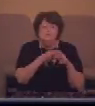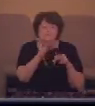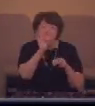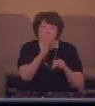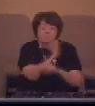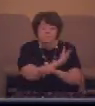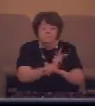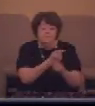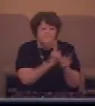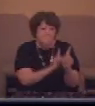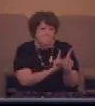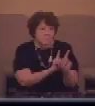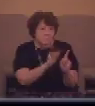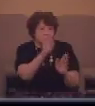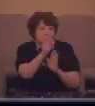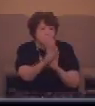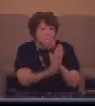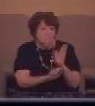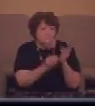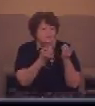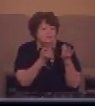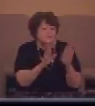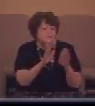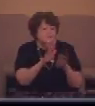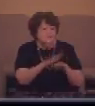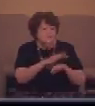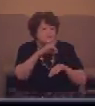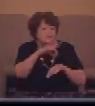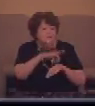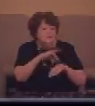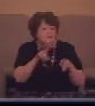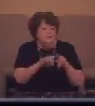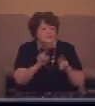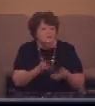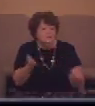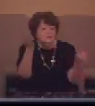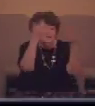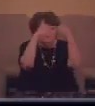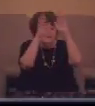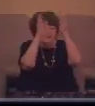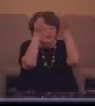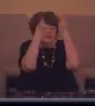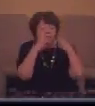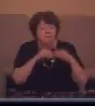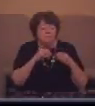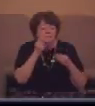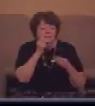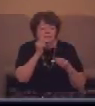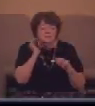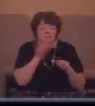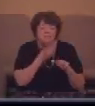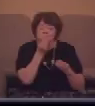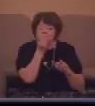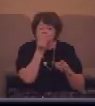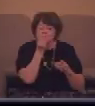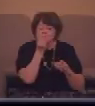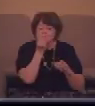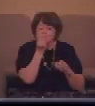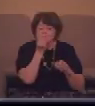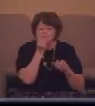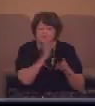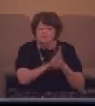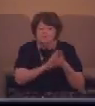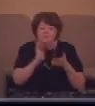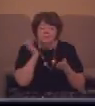name. Thy kingdom come, thy will be done, on earth as it is in heaven. Give us this day our daily